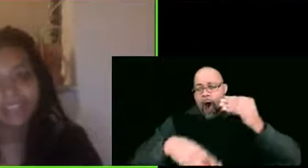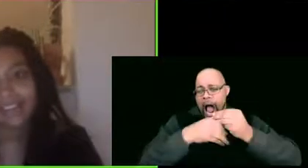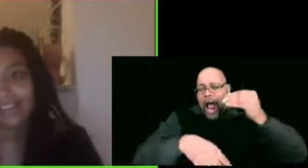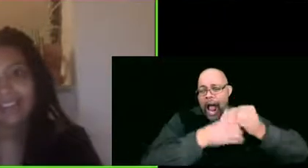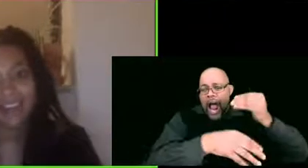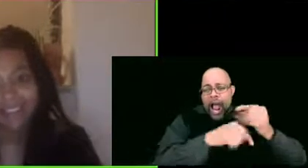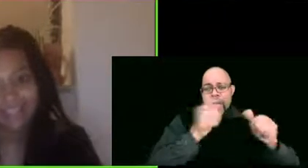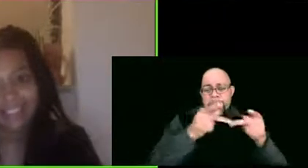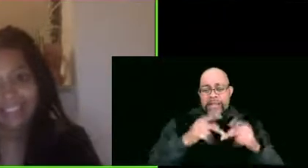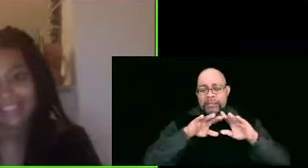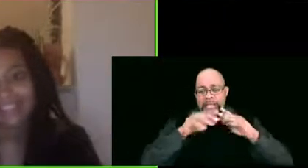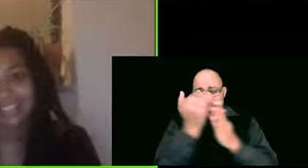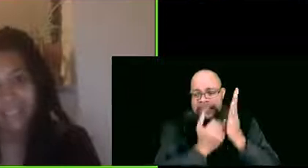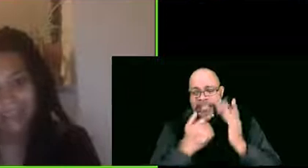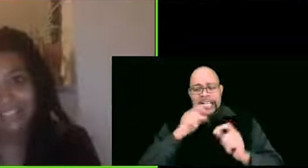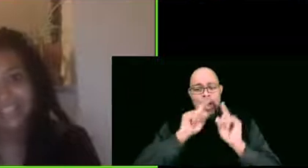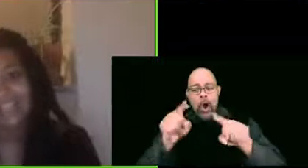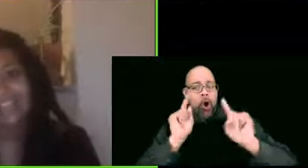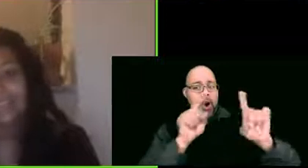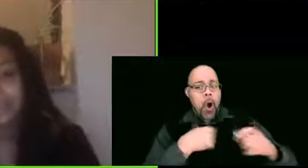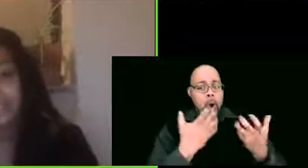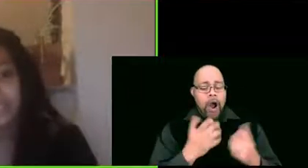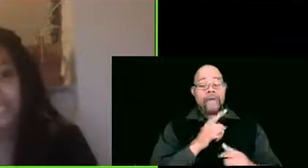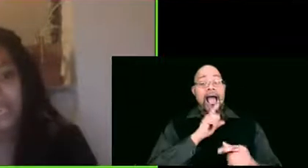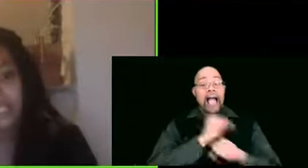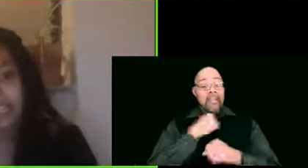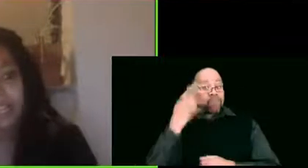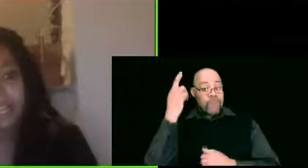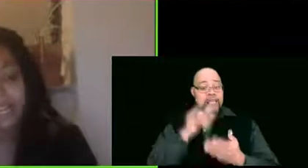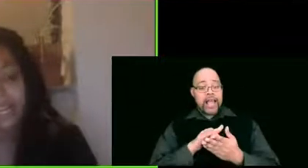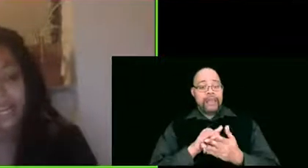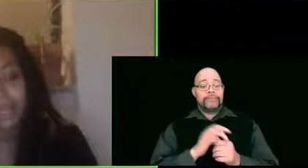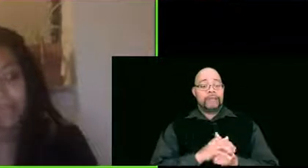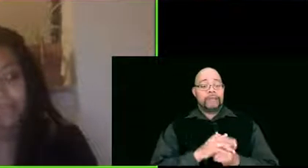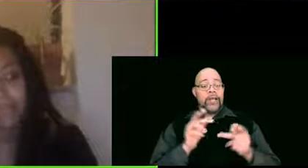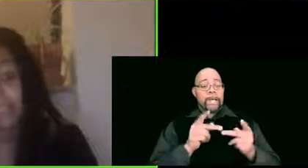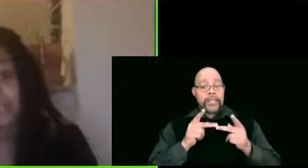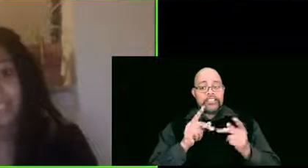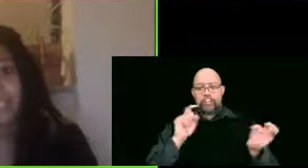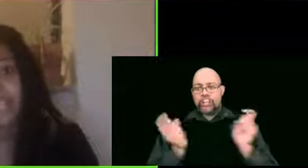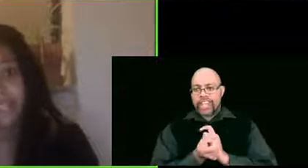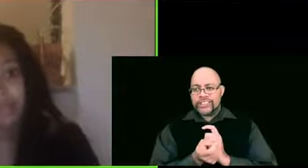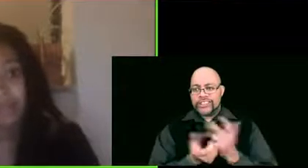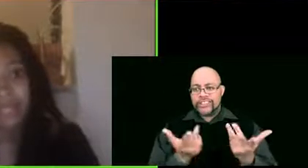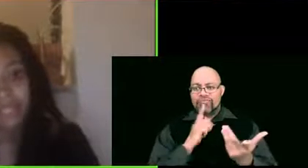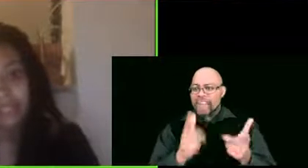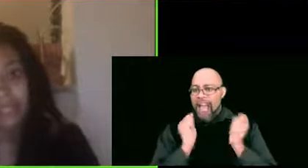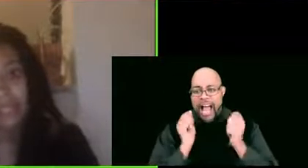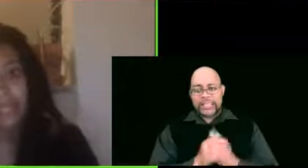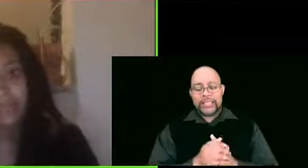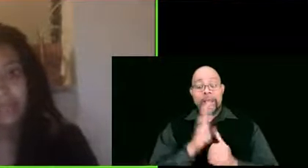add another place to the list, add another place to the list. This is another place I need to go. And actually, I realized that their places are changing